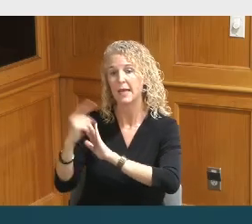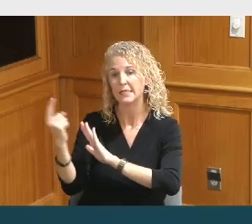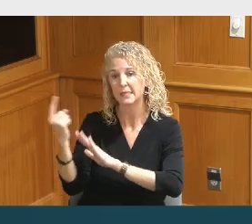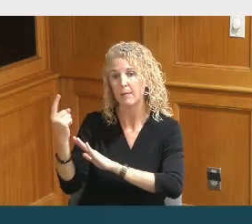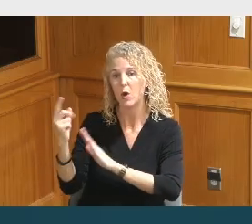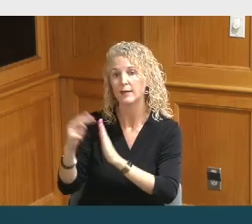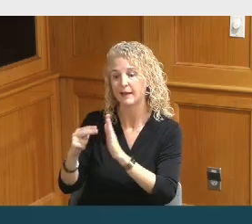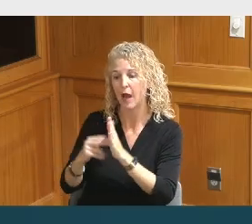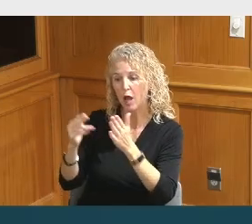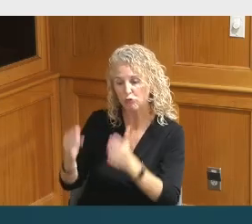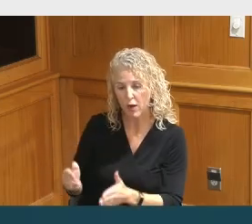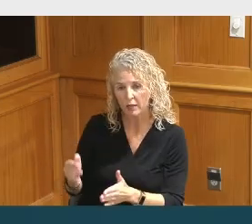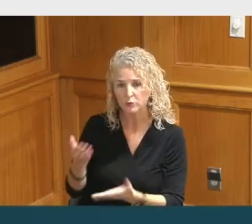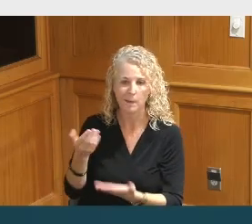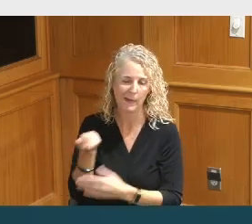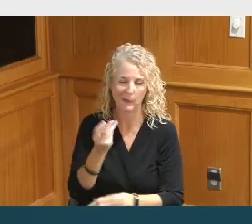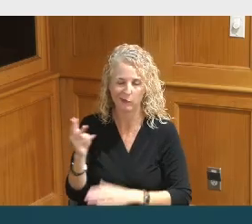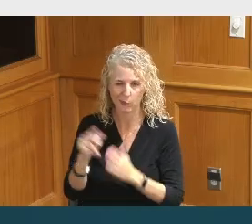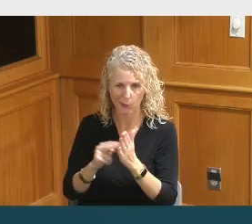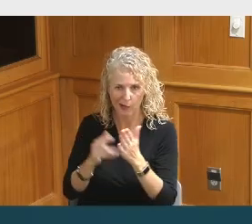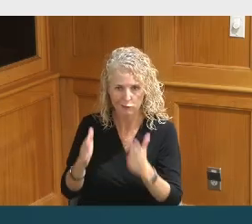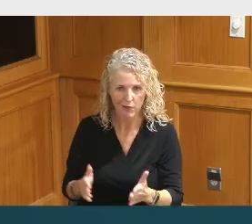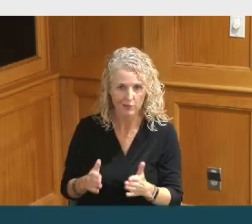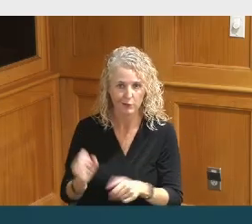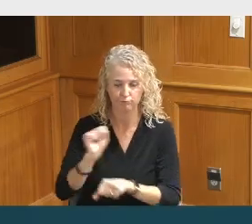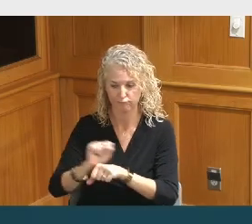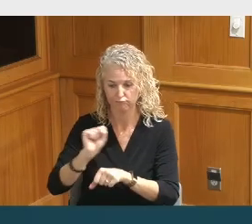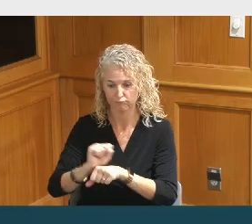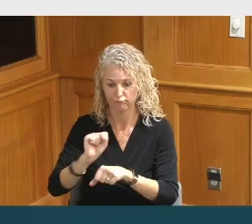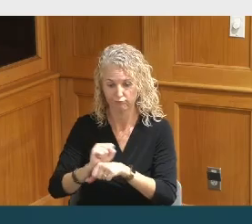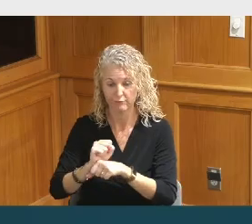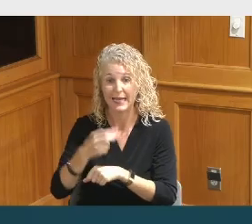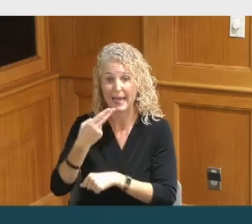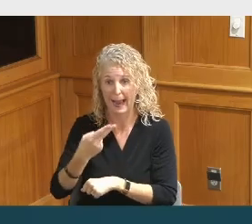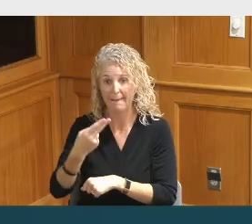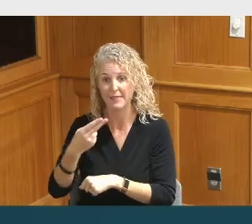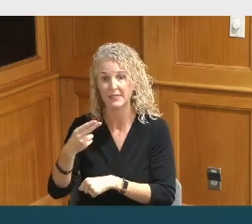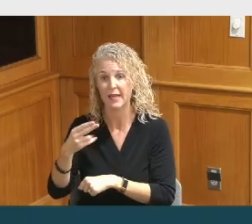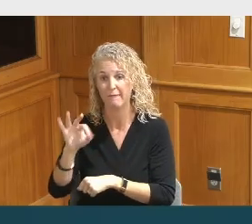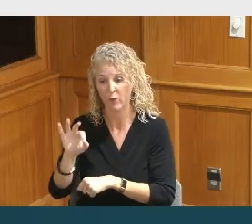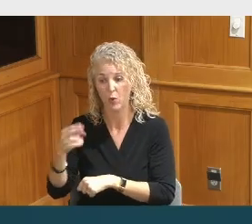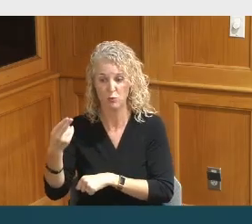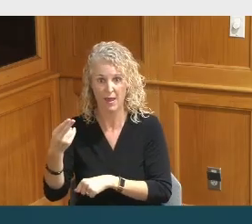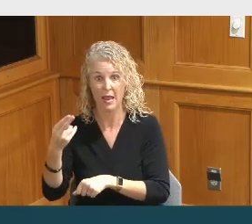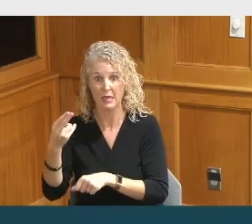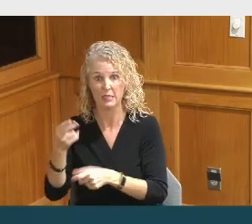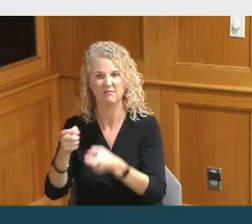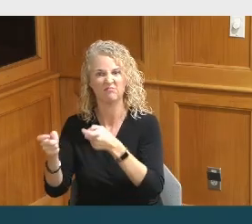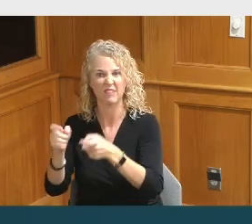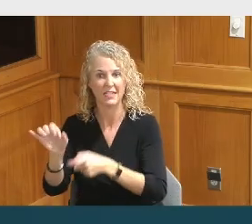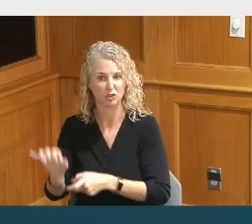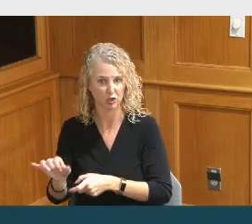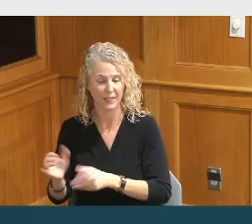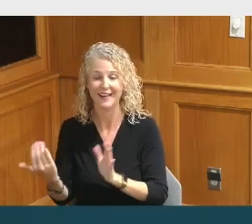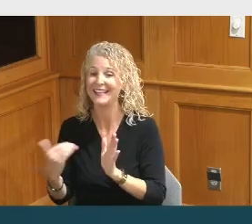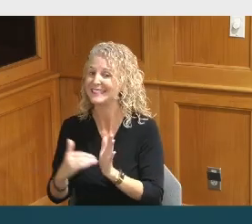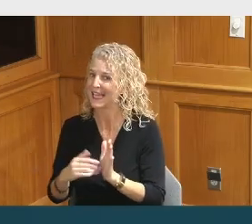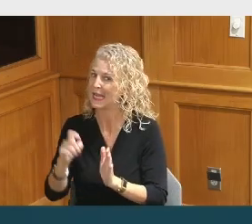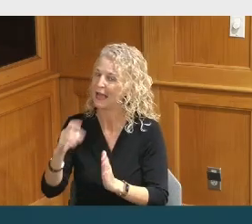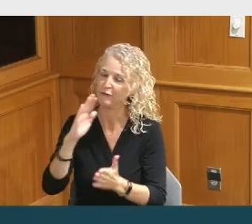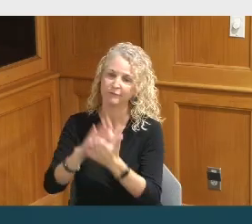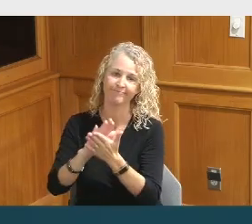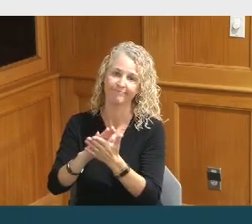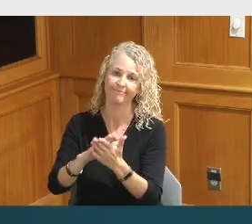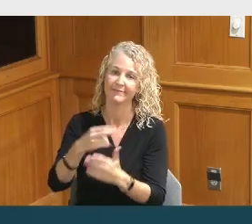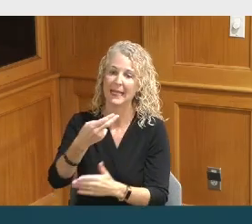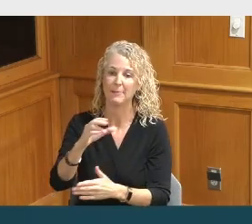or contractors to perform the work and manage that all the way through on behalf of the homeowner. Again, want to give acknowledgement to